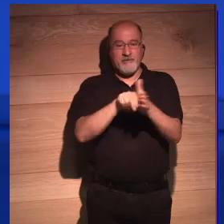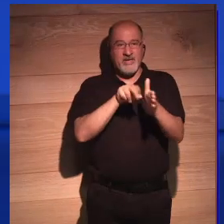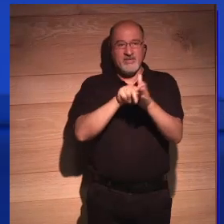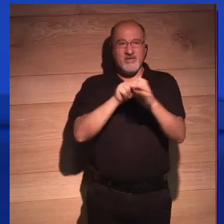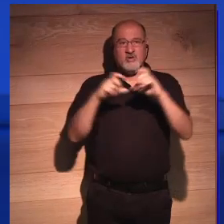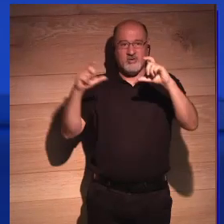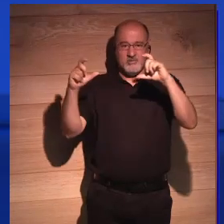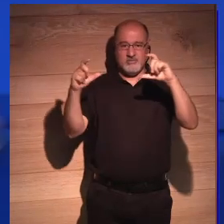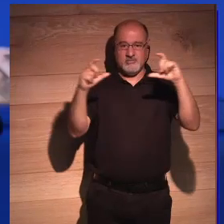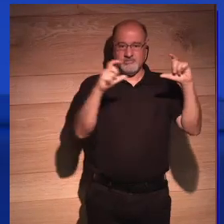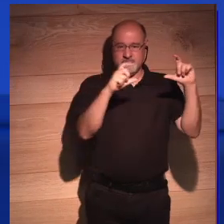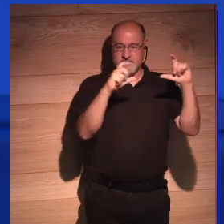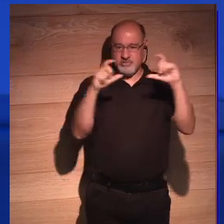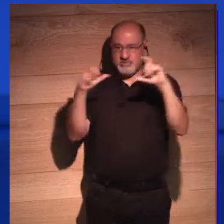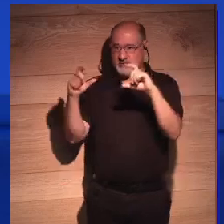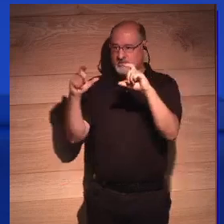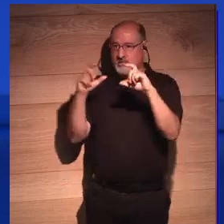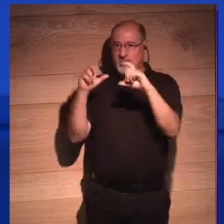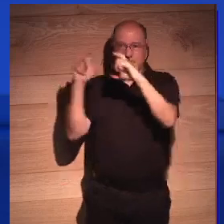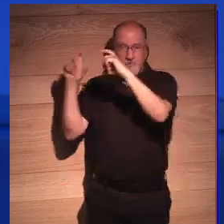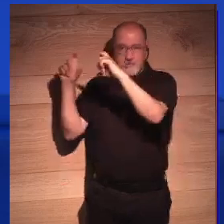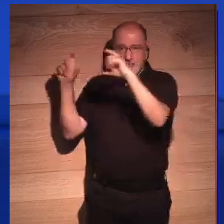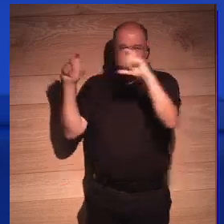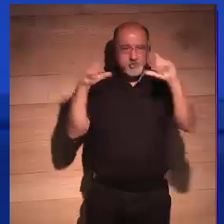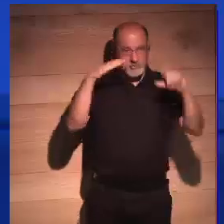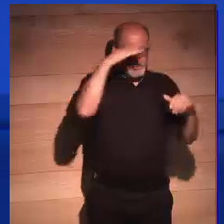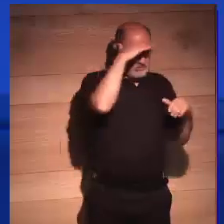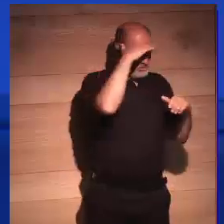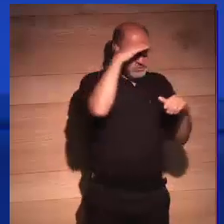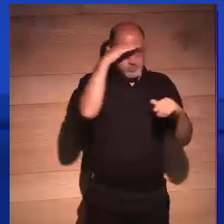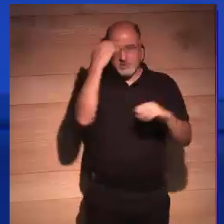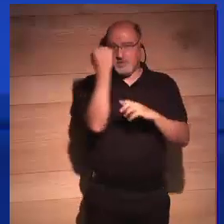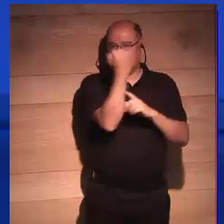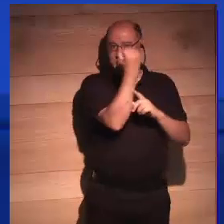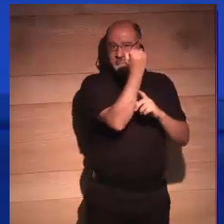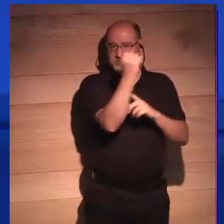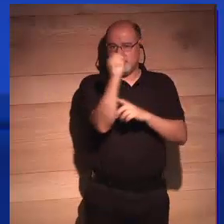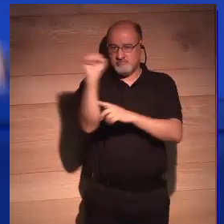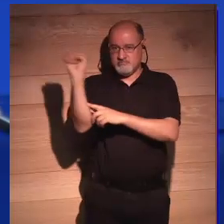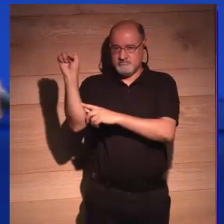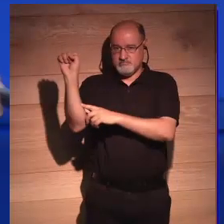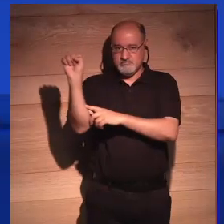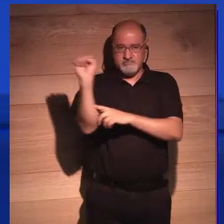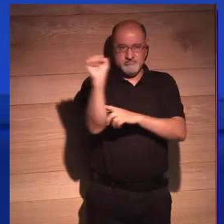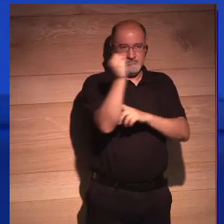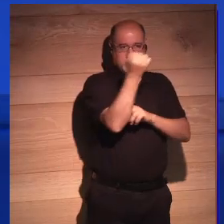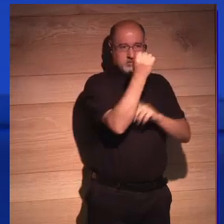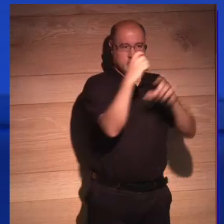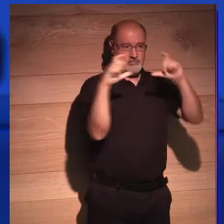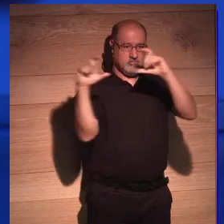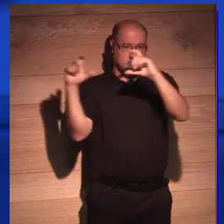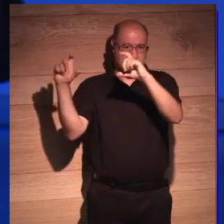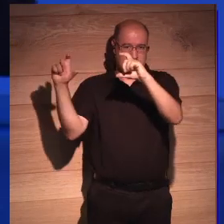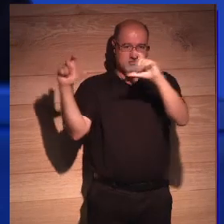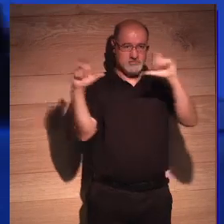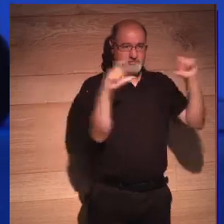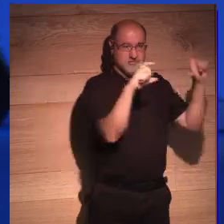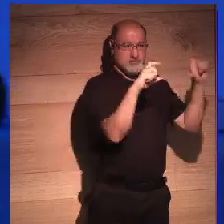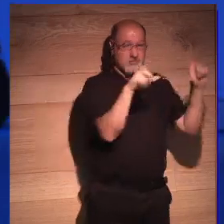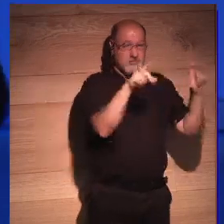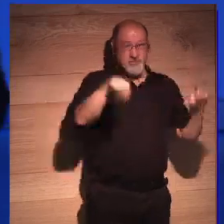there. And I was kind of brainstorming apps for kids, maybe, and how we could create a sense of simulation, of being somewhere. It didn't really work, so I tried